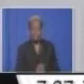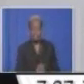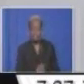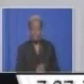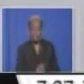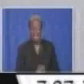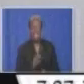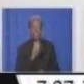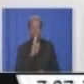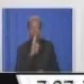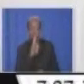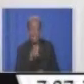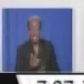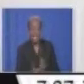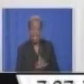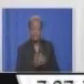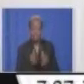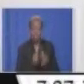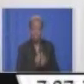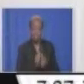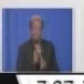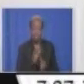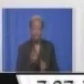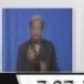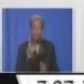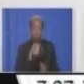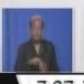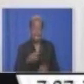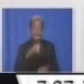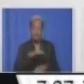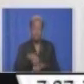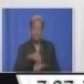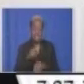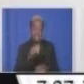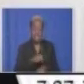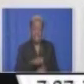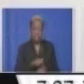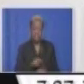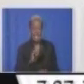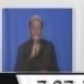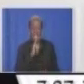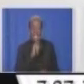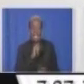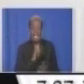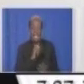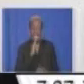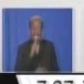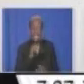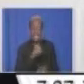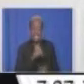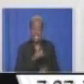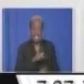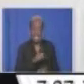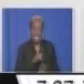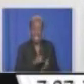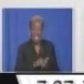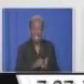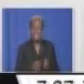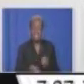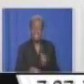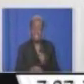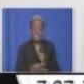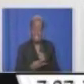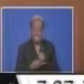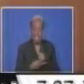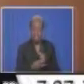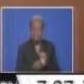And it really helps with your recovery time. The question remains, is it safe? As online reviews suggest that it could backfire in